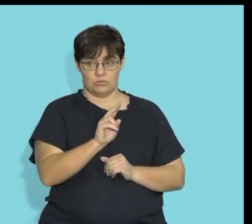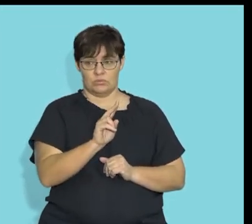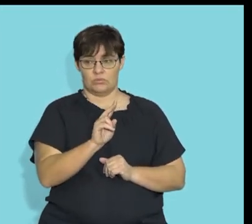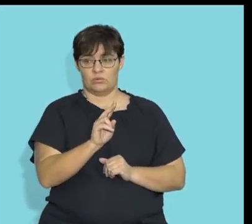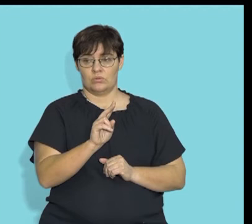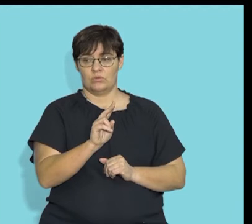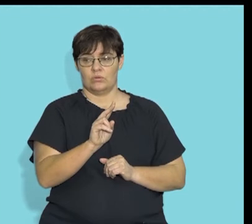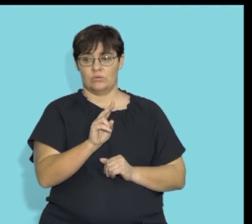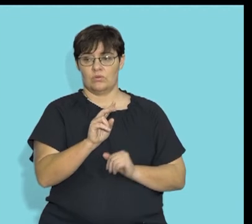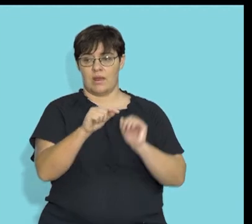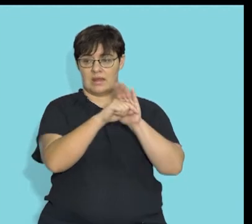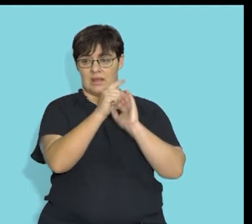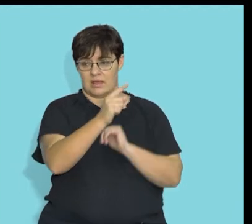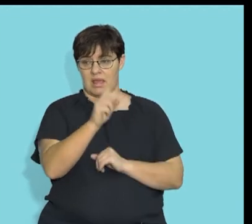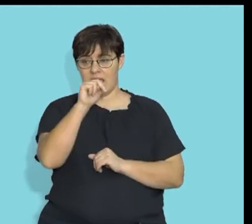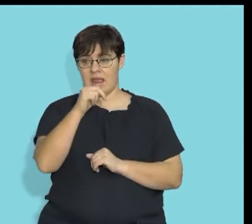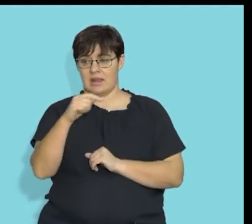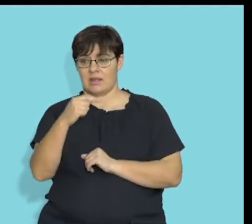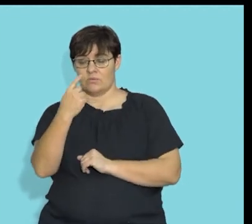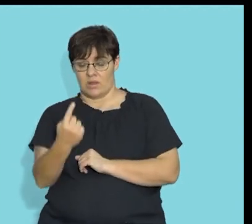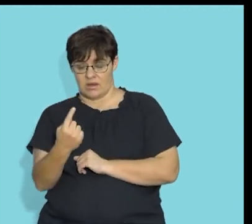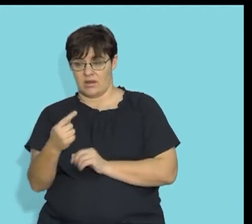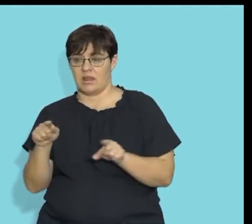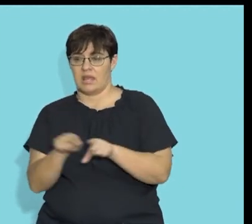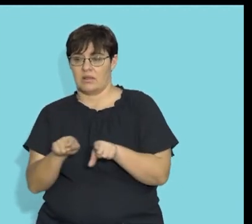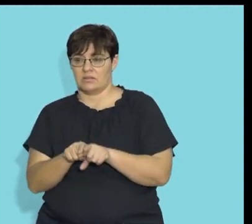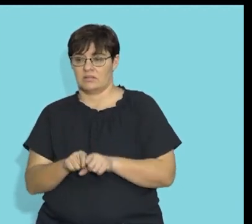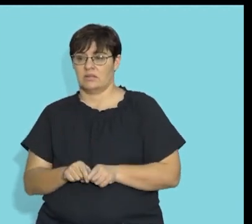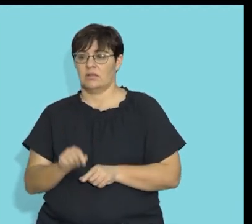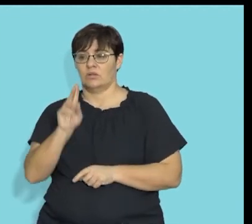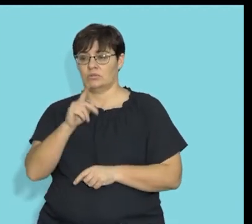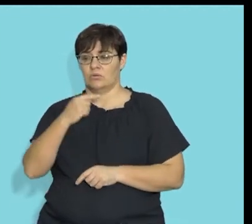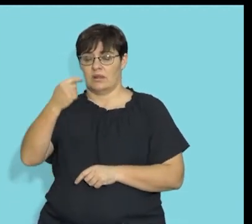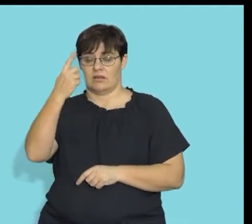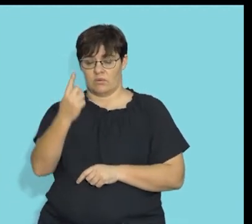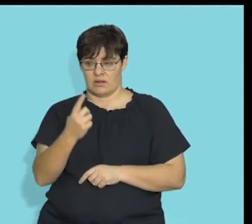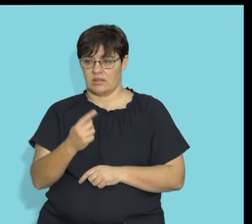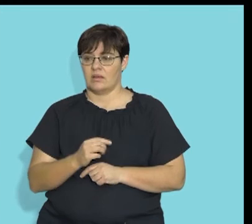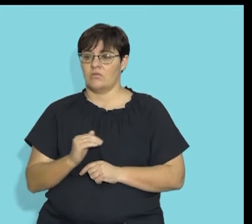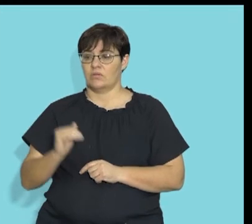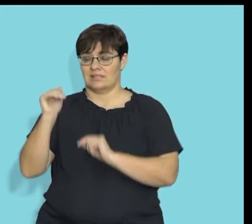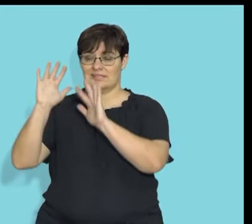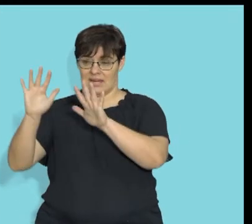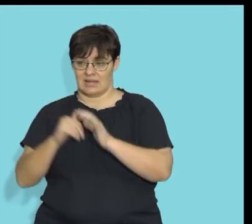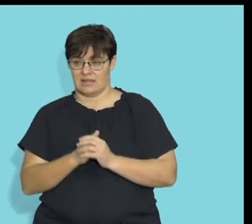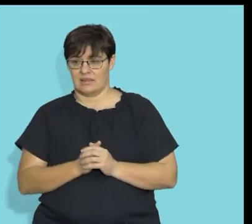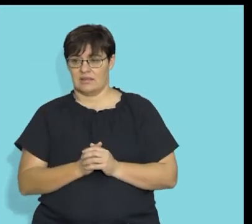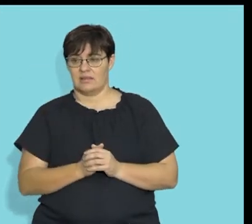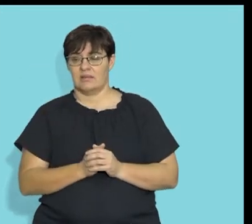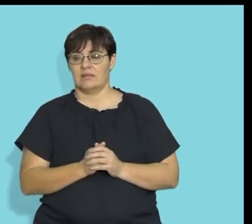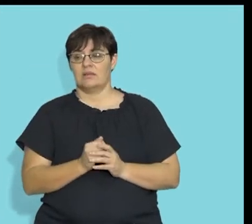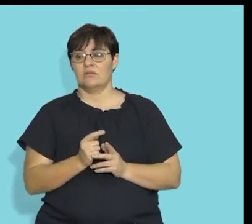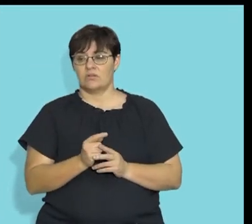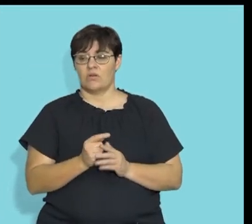negative 1, n minus 1, is greater than 2 to the power of negative 1 raised to the power of